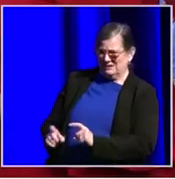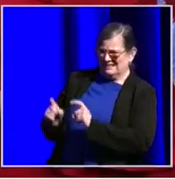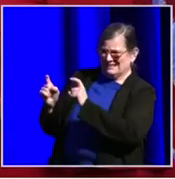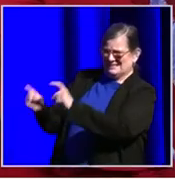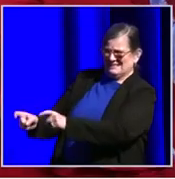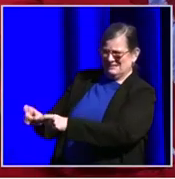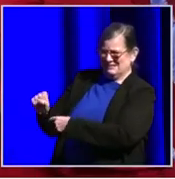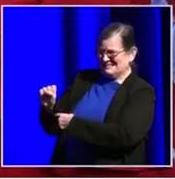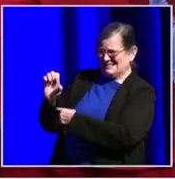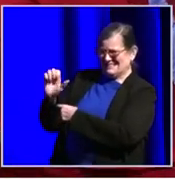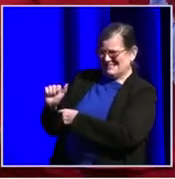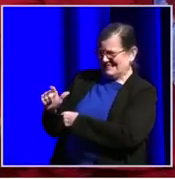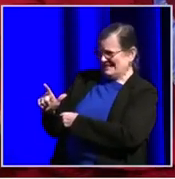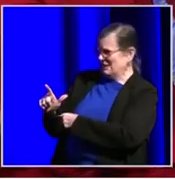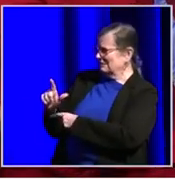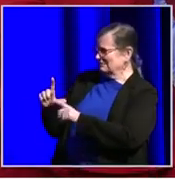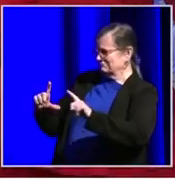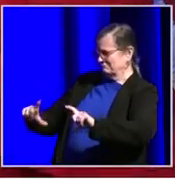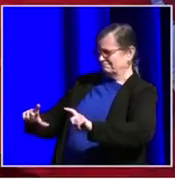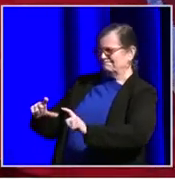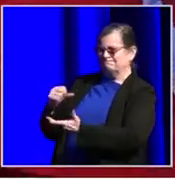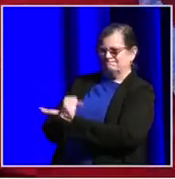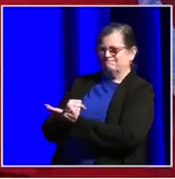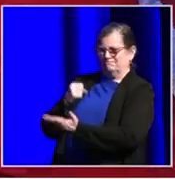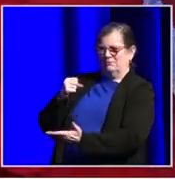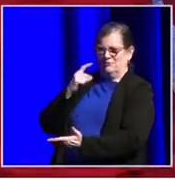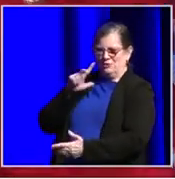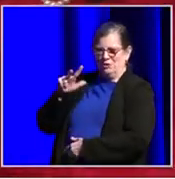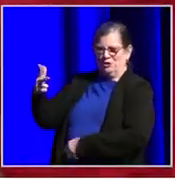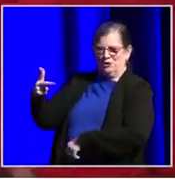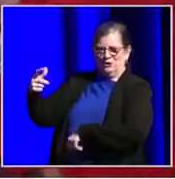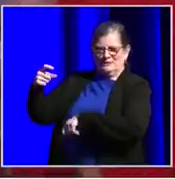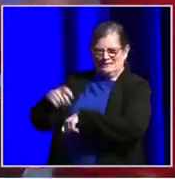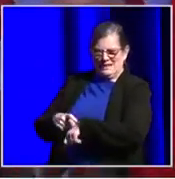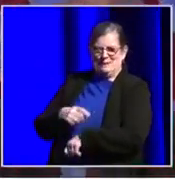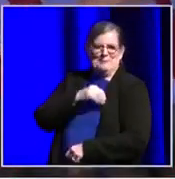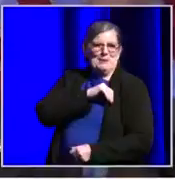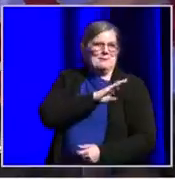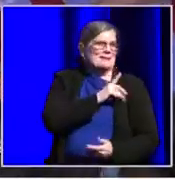third time to you, Mary Bowser. Thank you. Thank you.